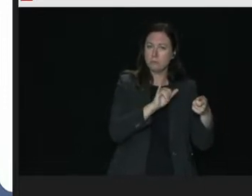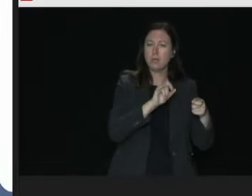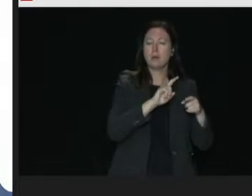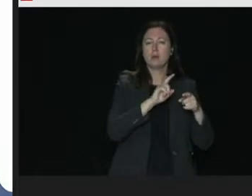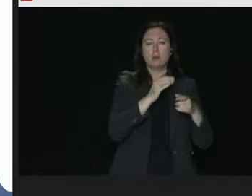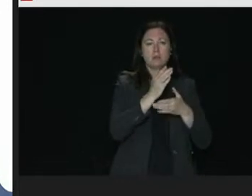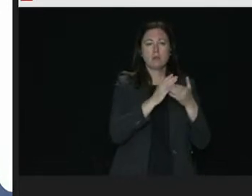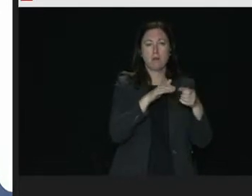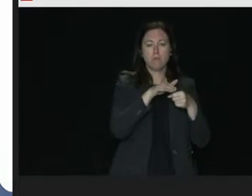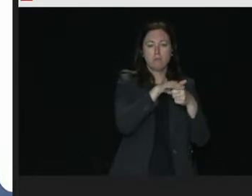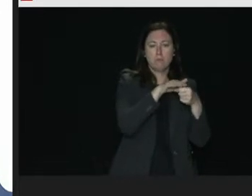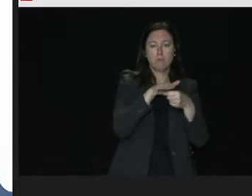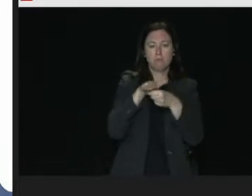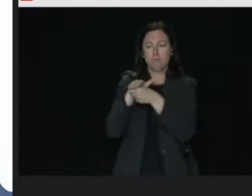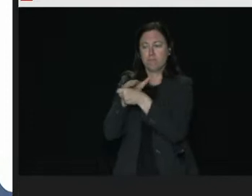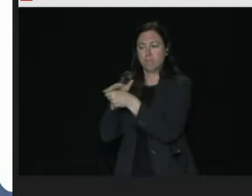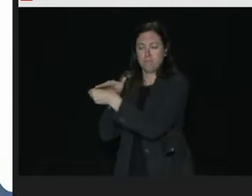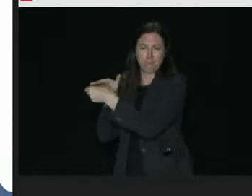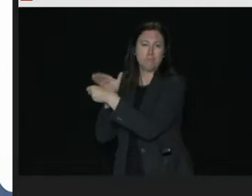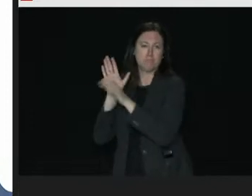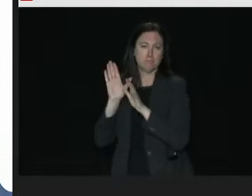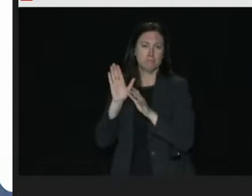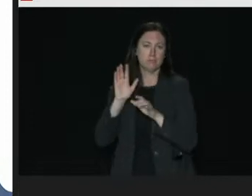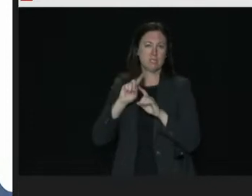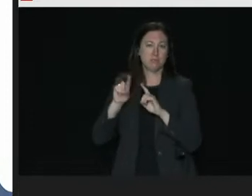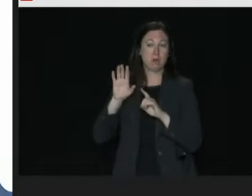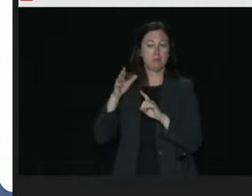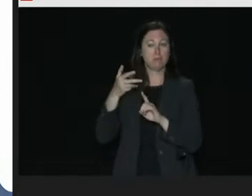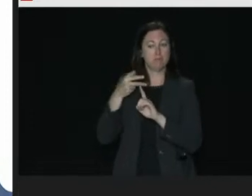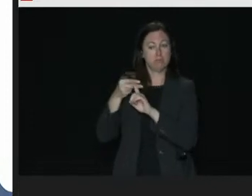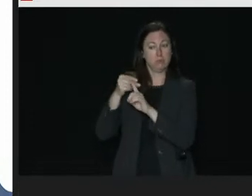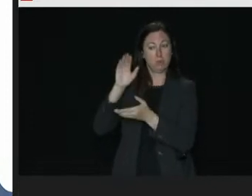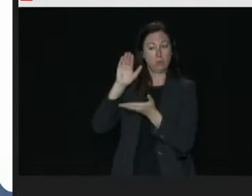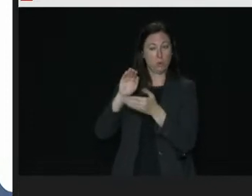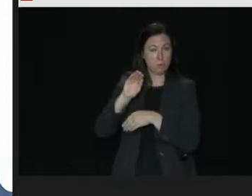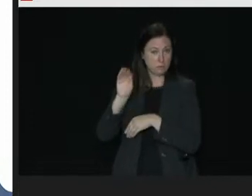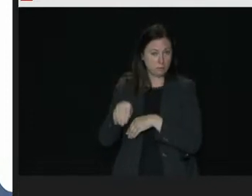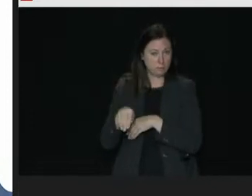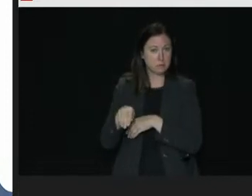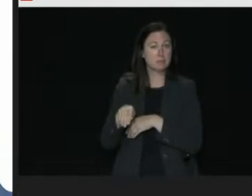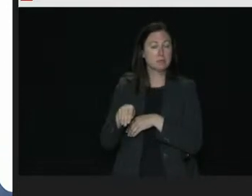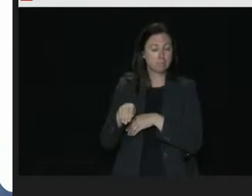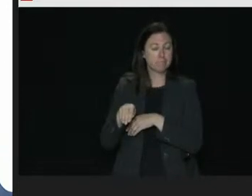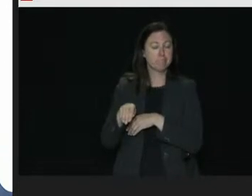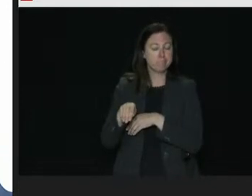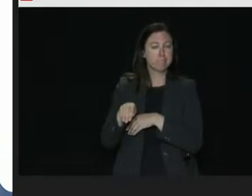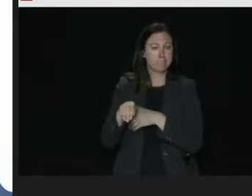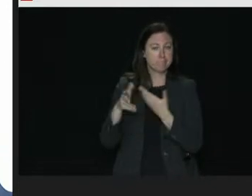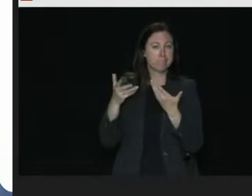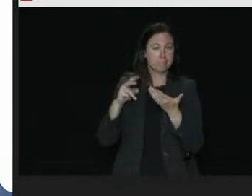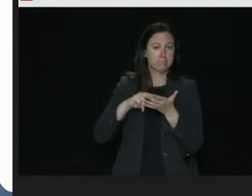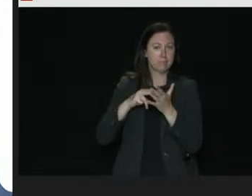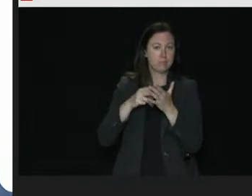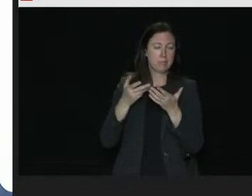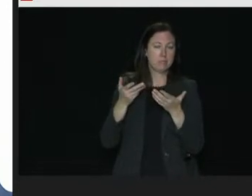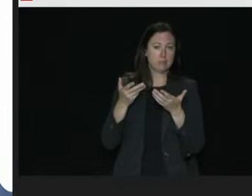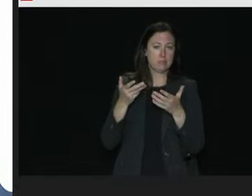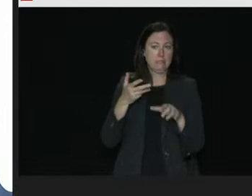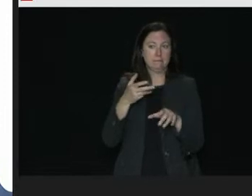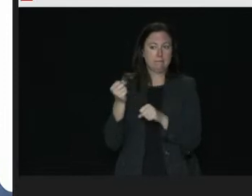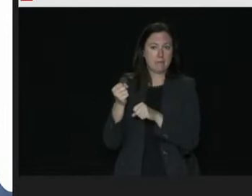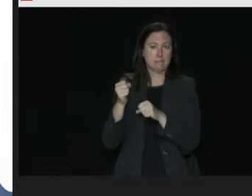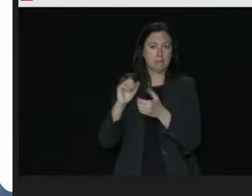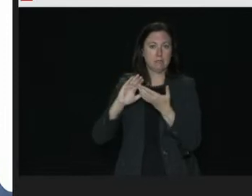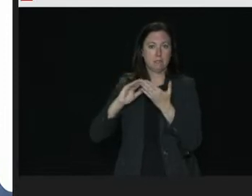localized introductions into areas with lower vaccination coverage have resulted in rapid